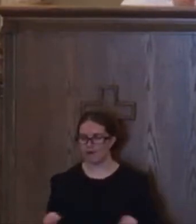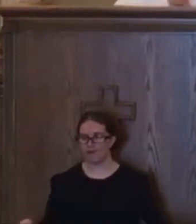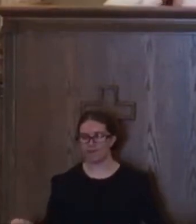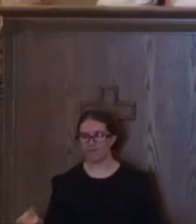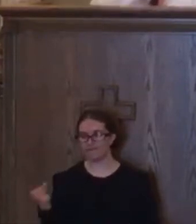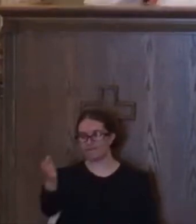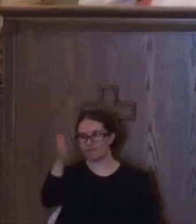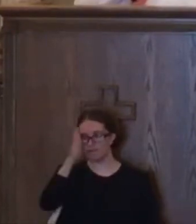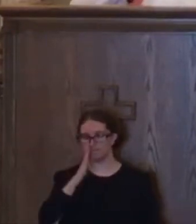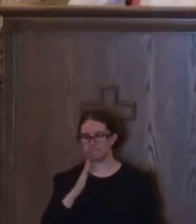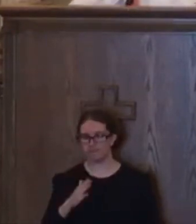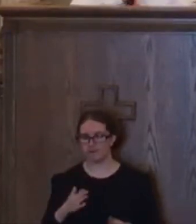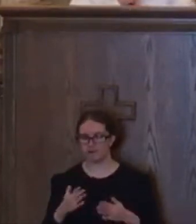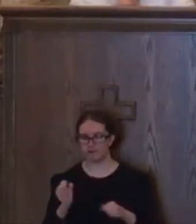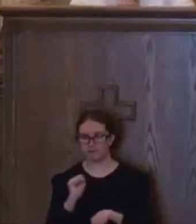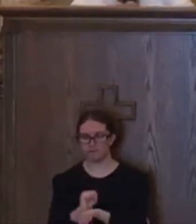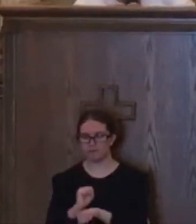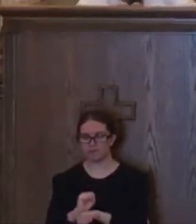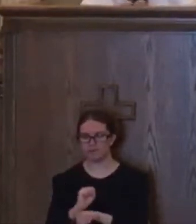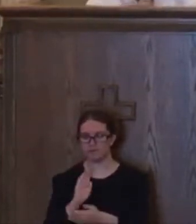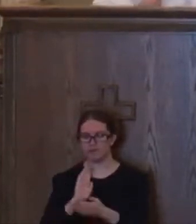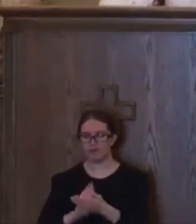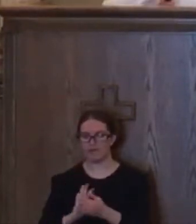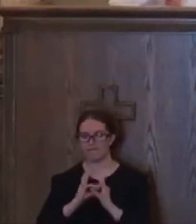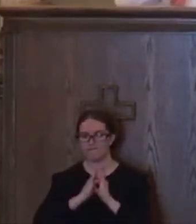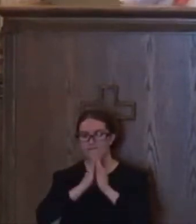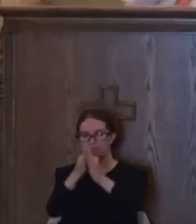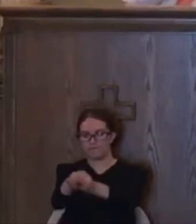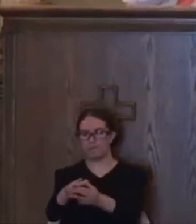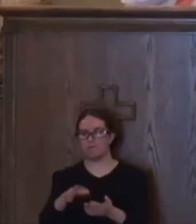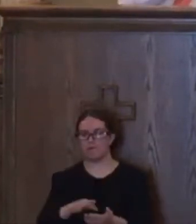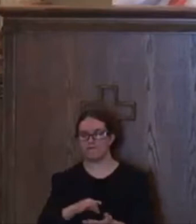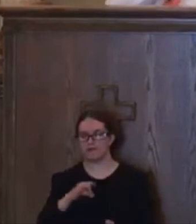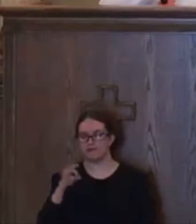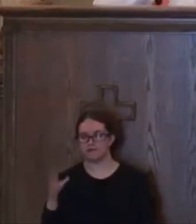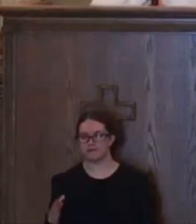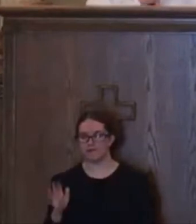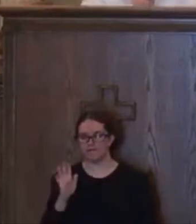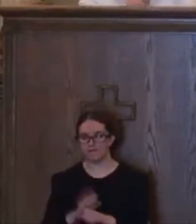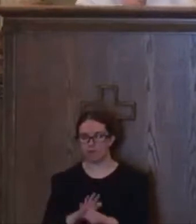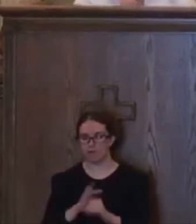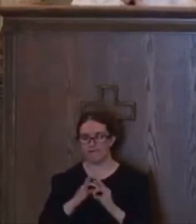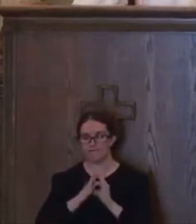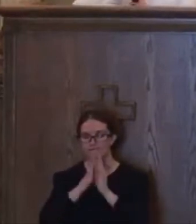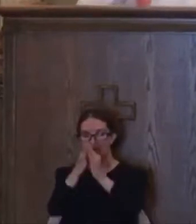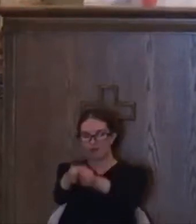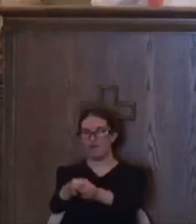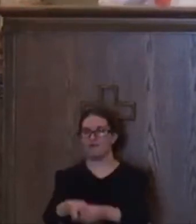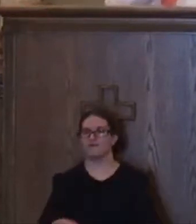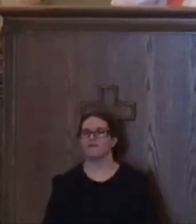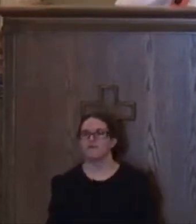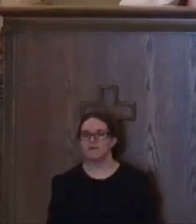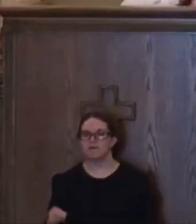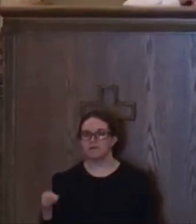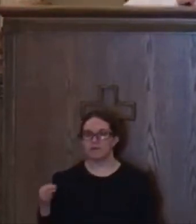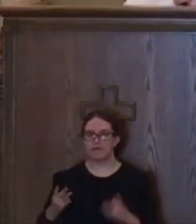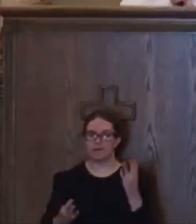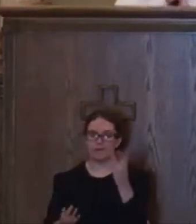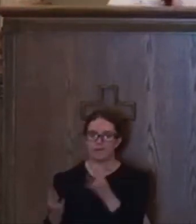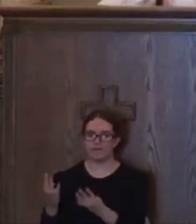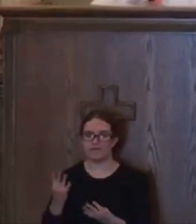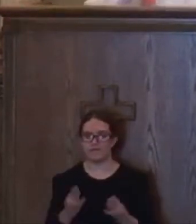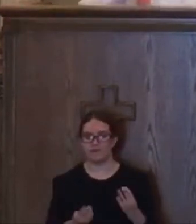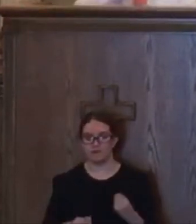God and not put any works behind their faith? Only find somebody that's full of faith, even though they've been through the